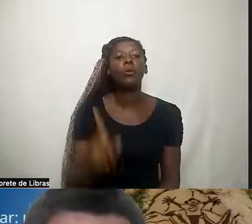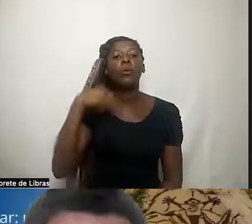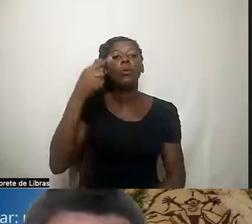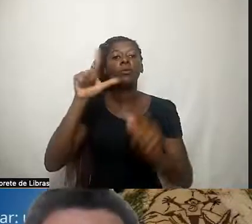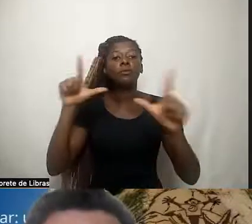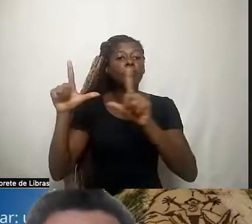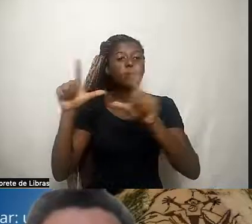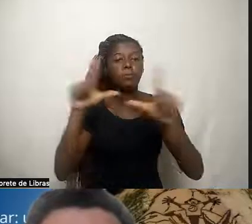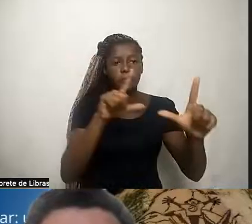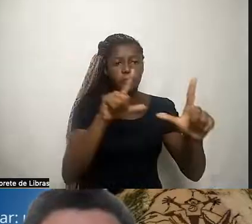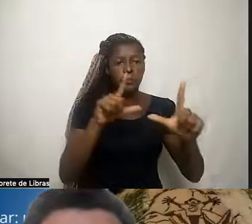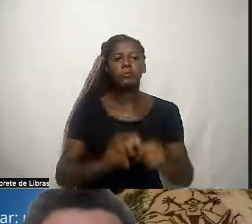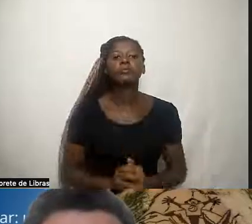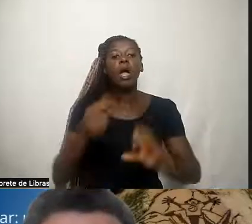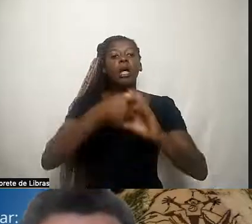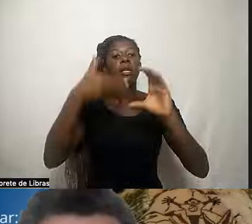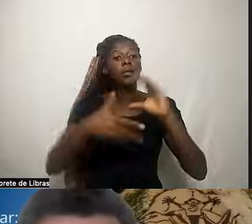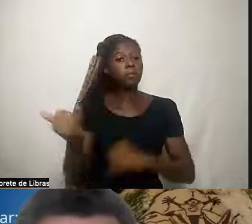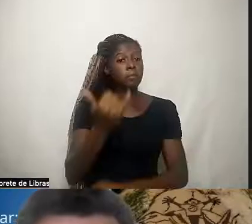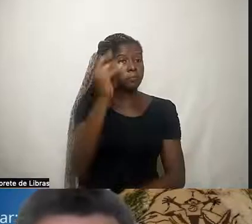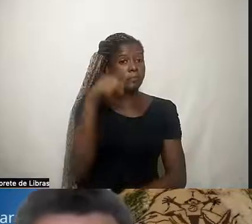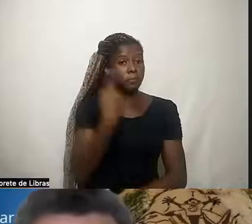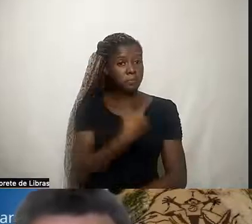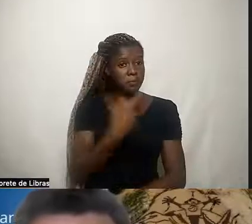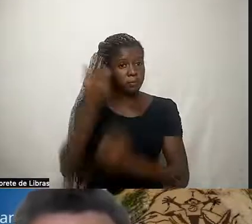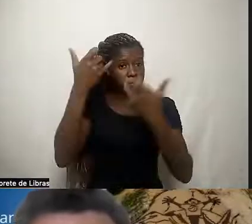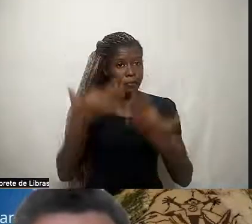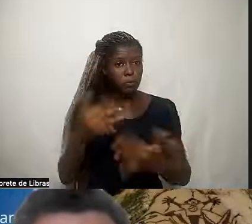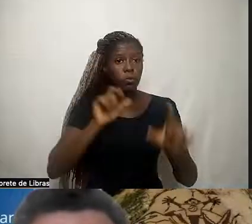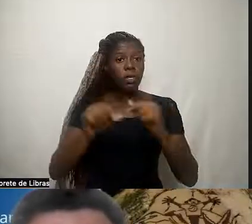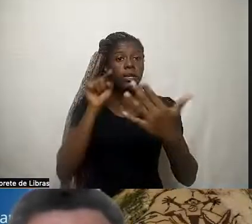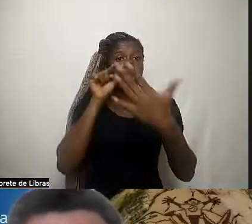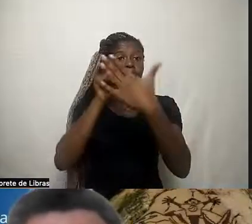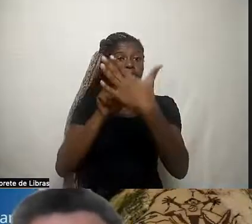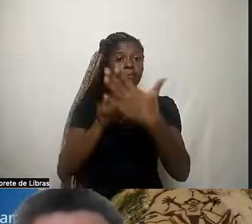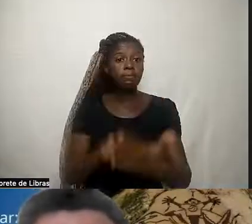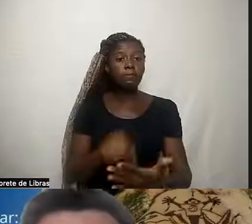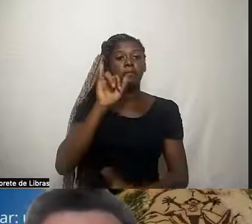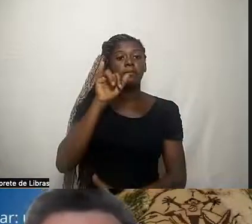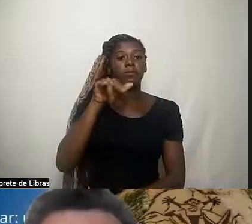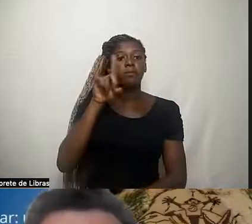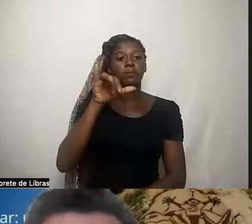Here, we have some important aspects. We have to mention indicators